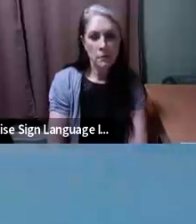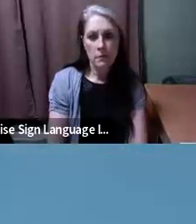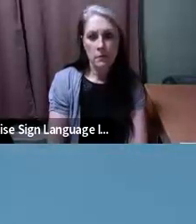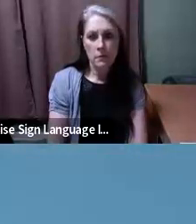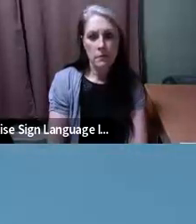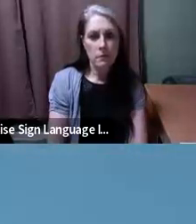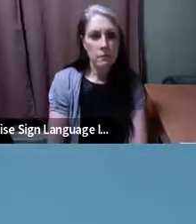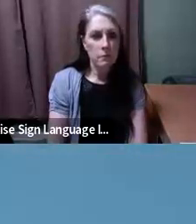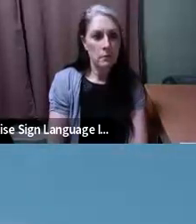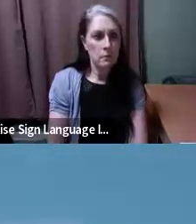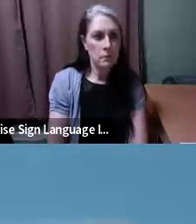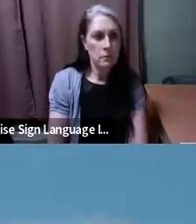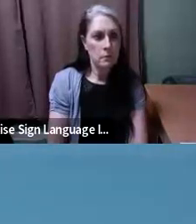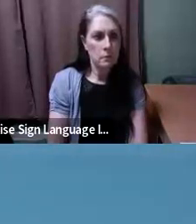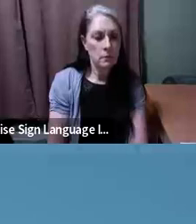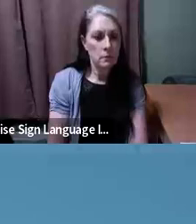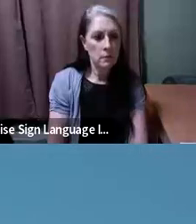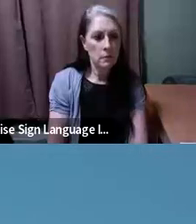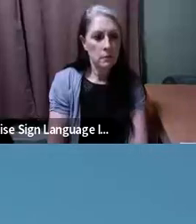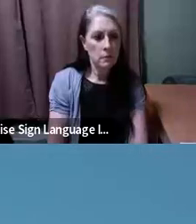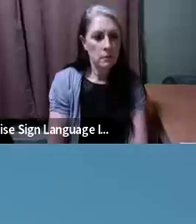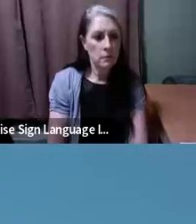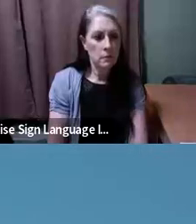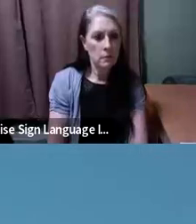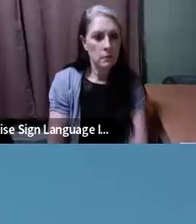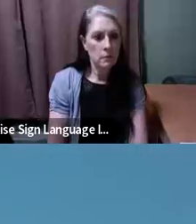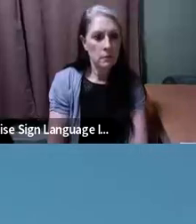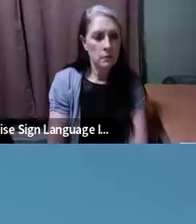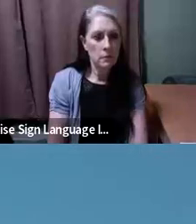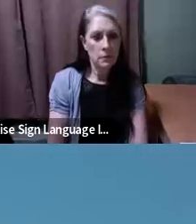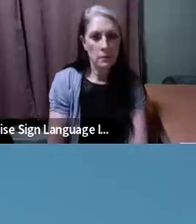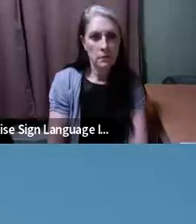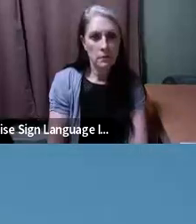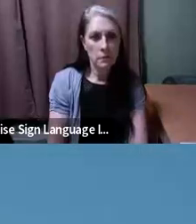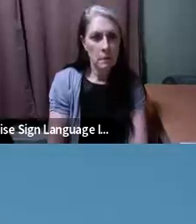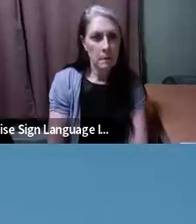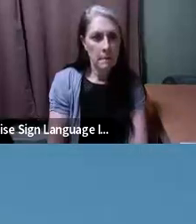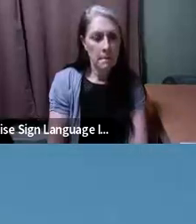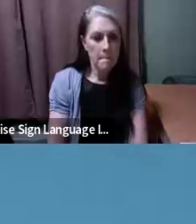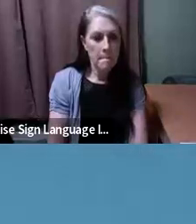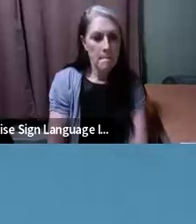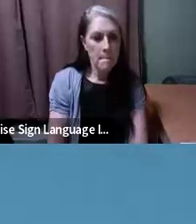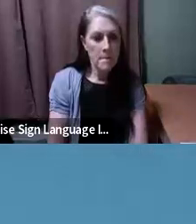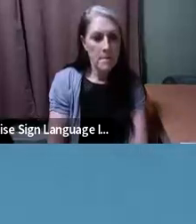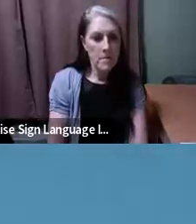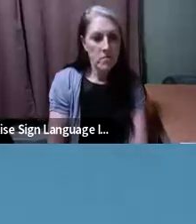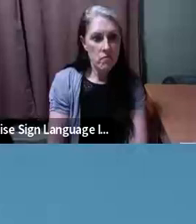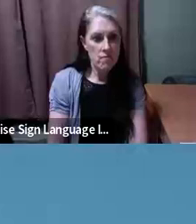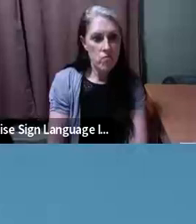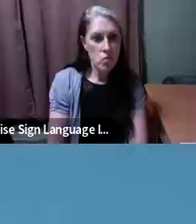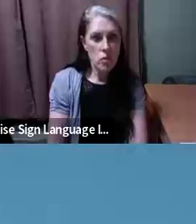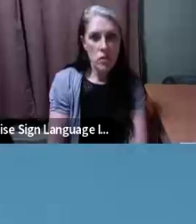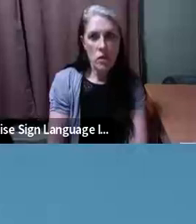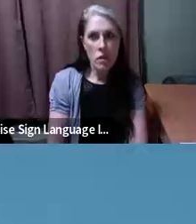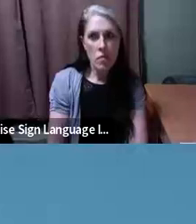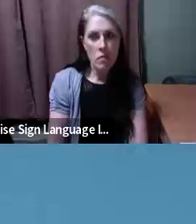coming down. The movements feel staccato and undulating. They move in and out, being